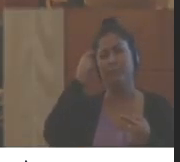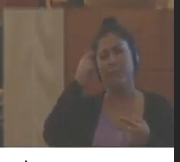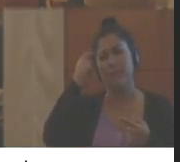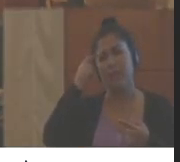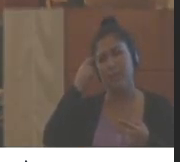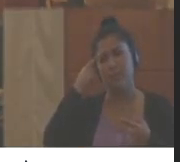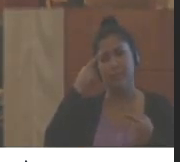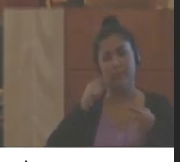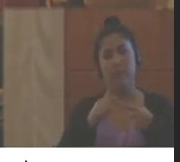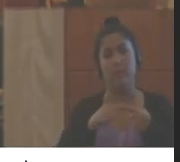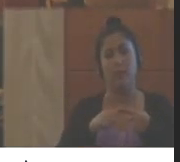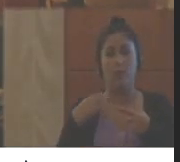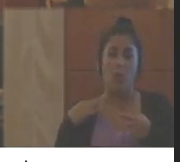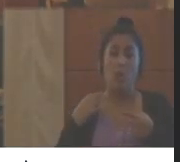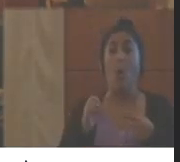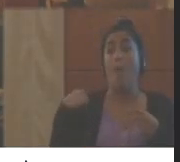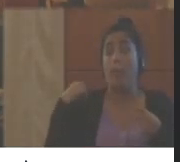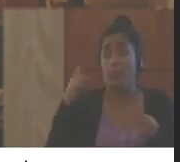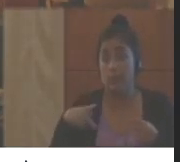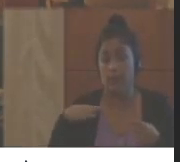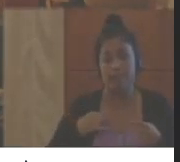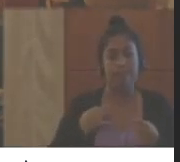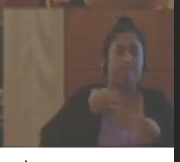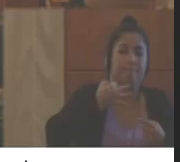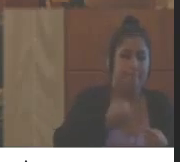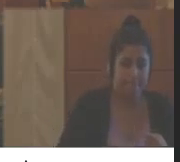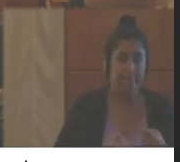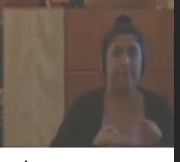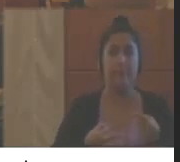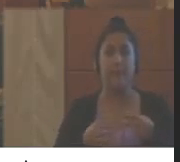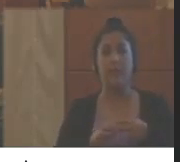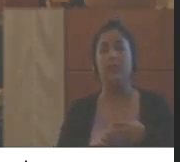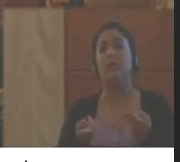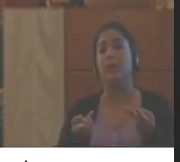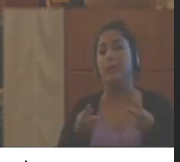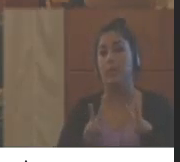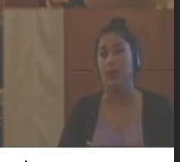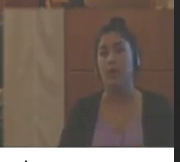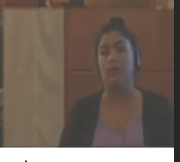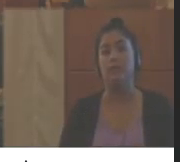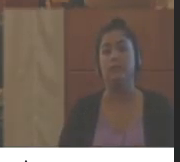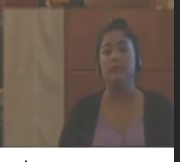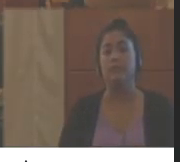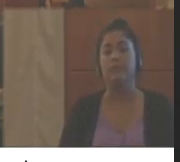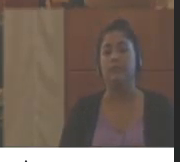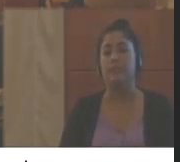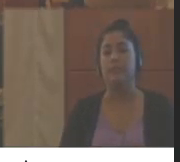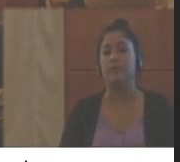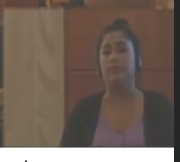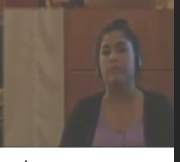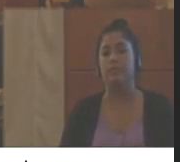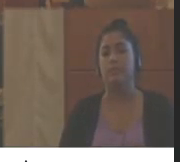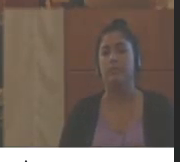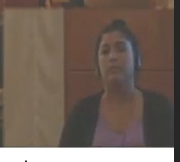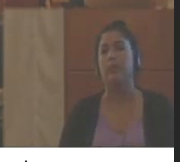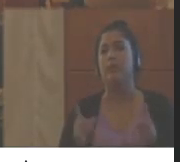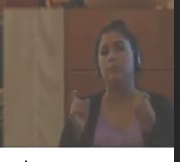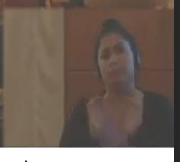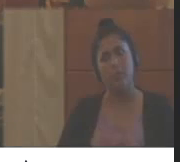and it is done with thanks to certain mechanisms that are in place on a local and global level. So